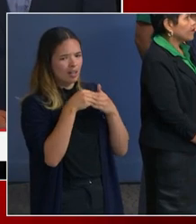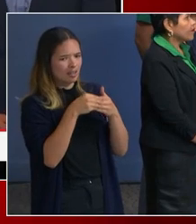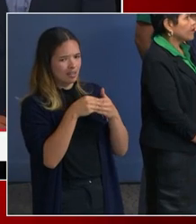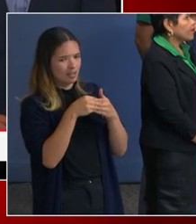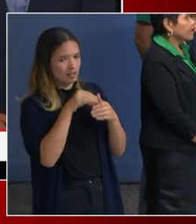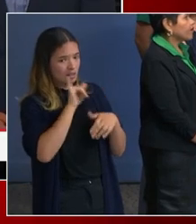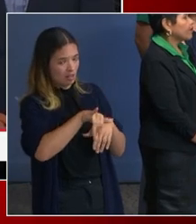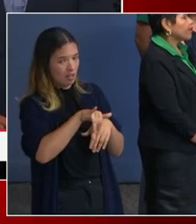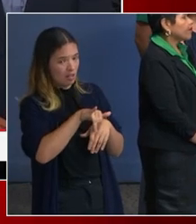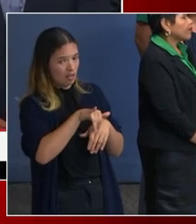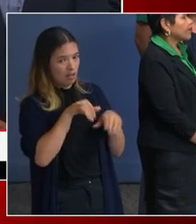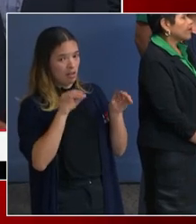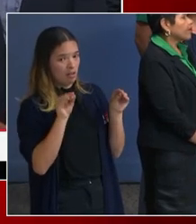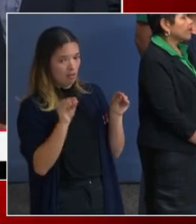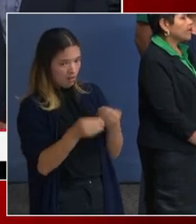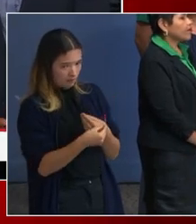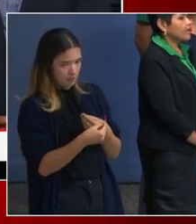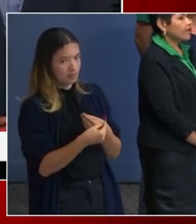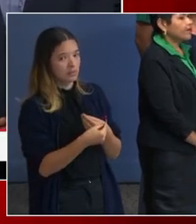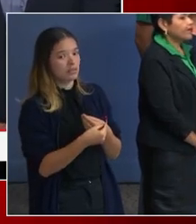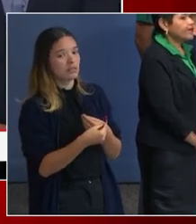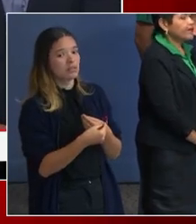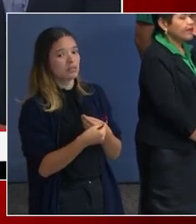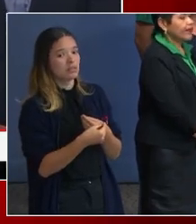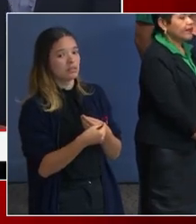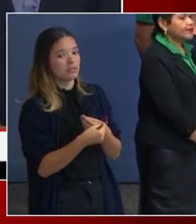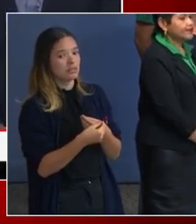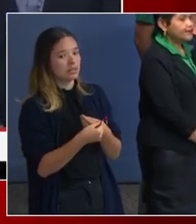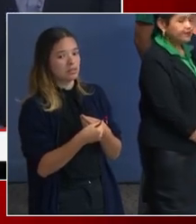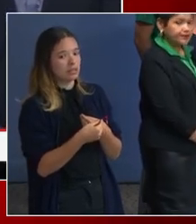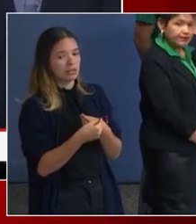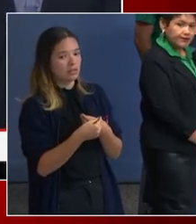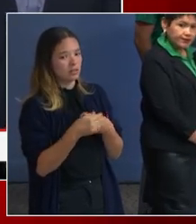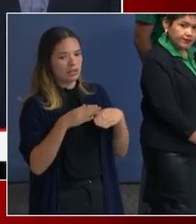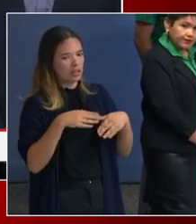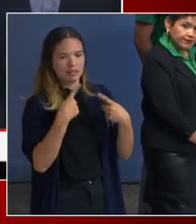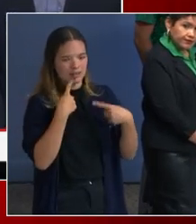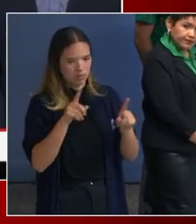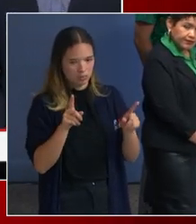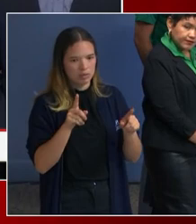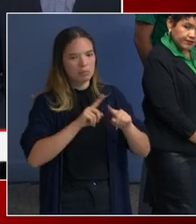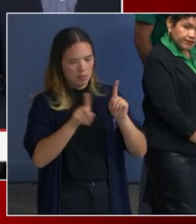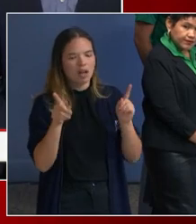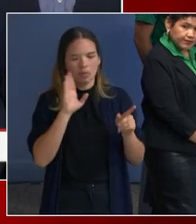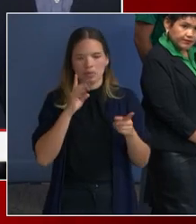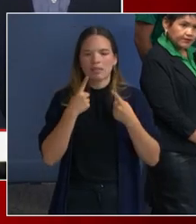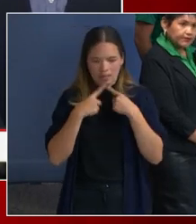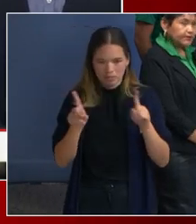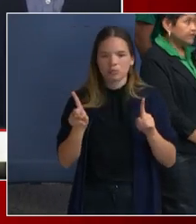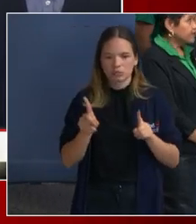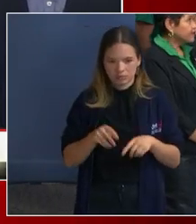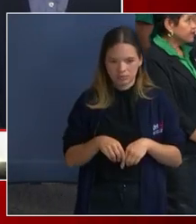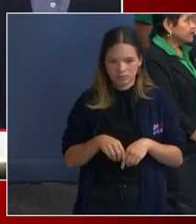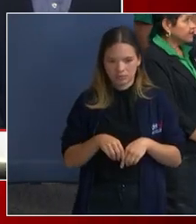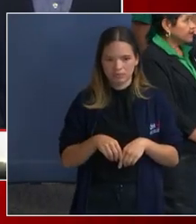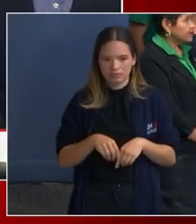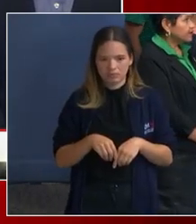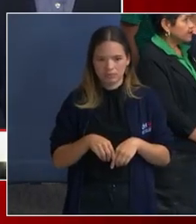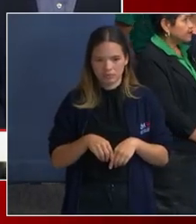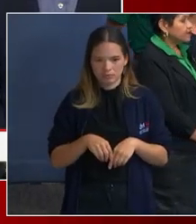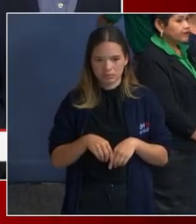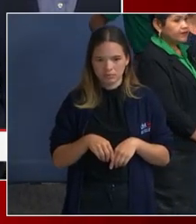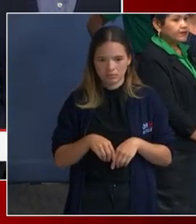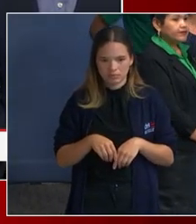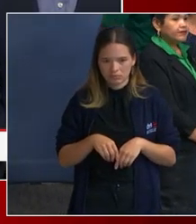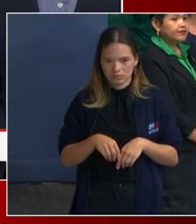announcement. We haven't made that announcement. Okay. And then if I could ask an off-topic question. Let me stay on topic.